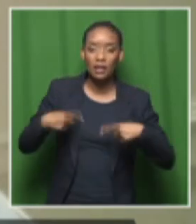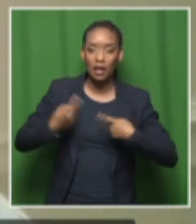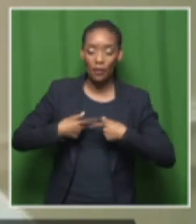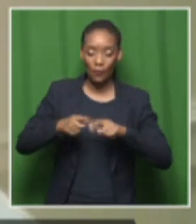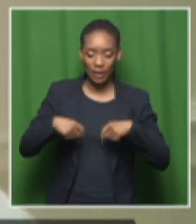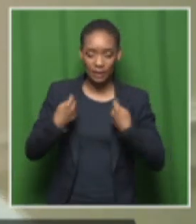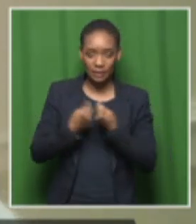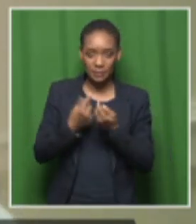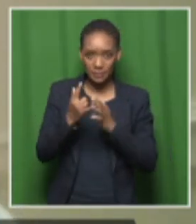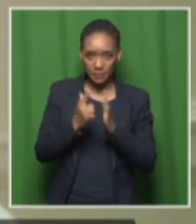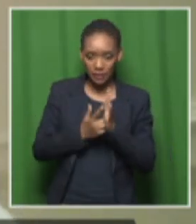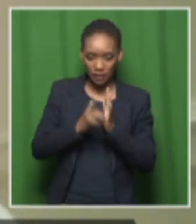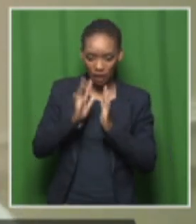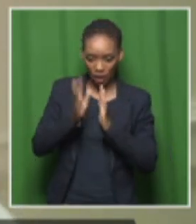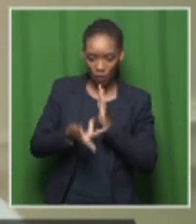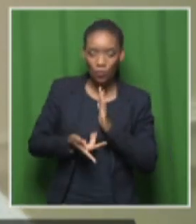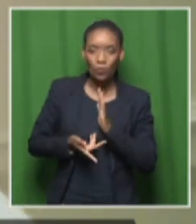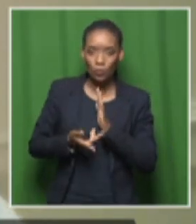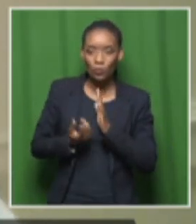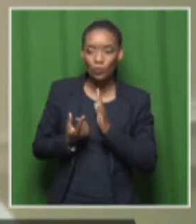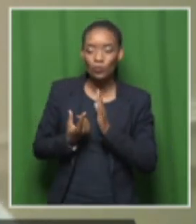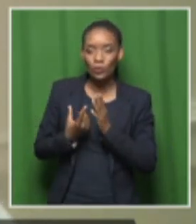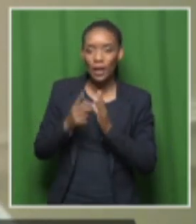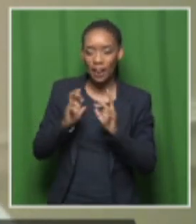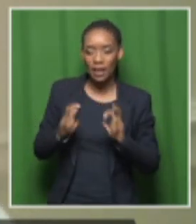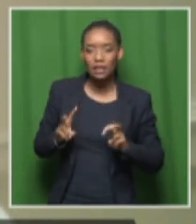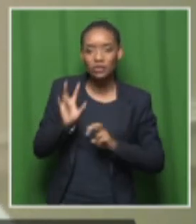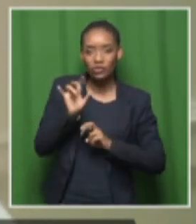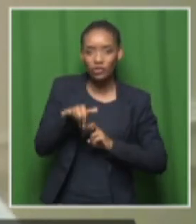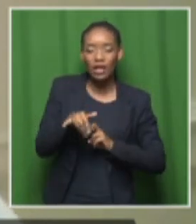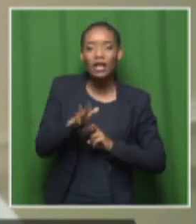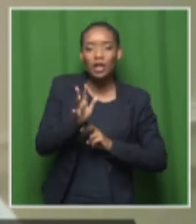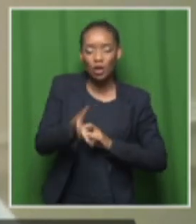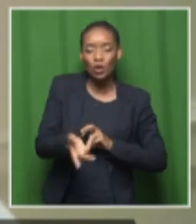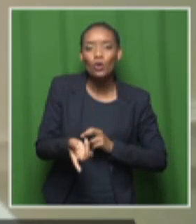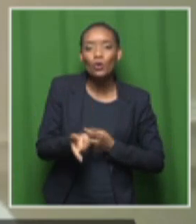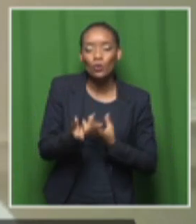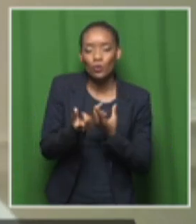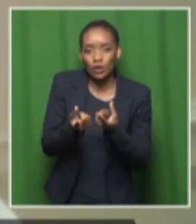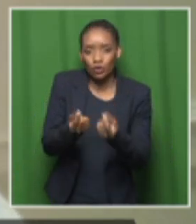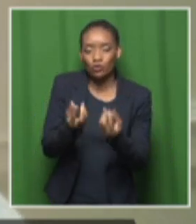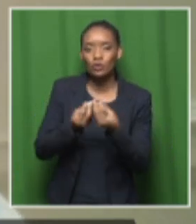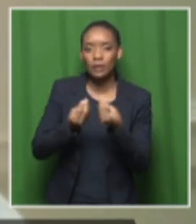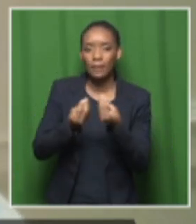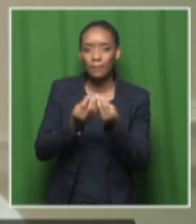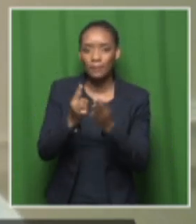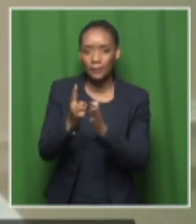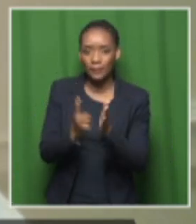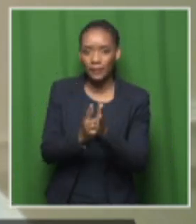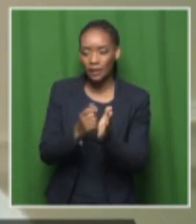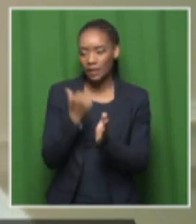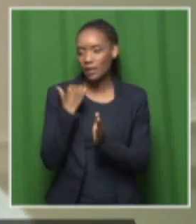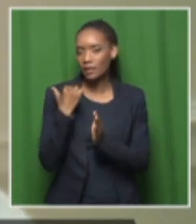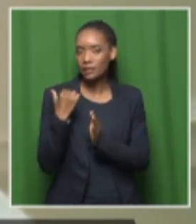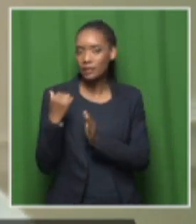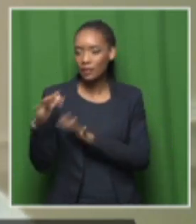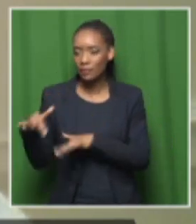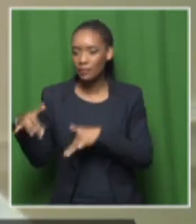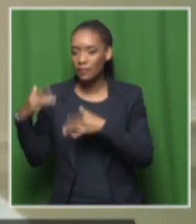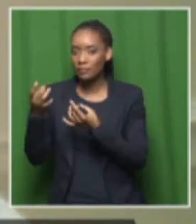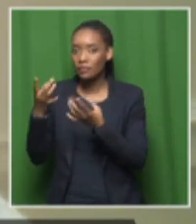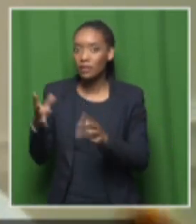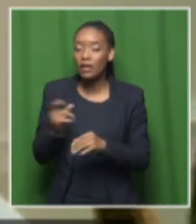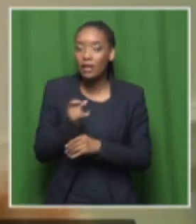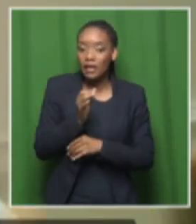look at that, will take legal counsel, and we did say yesterday that should there be a legal basis to act, we will